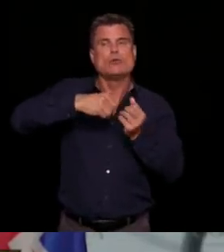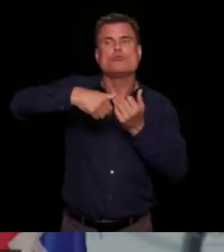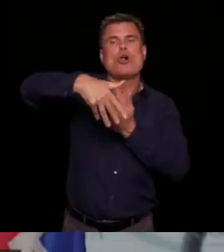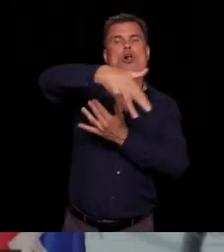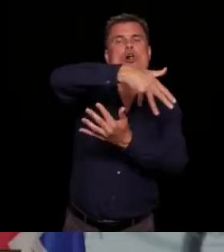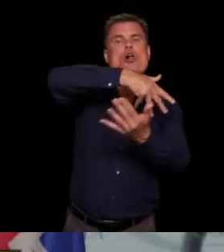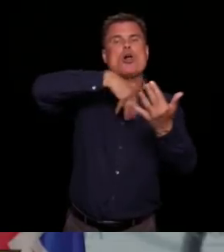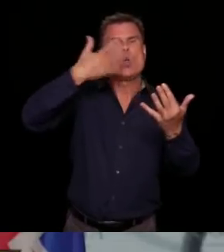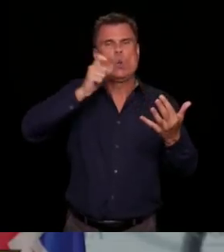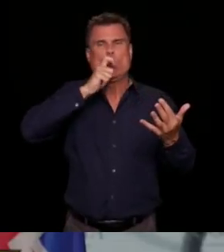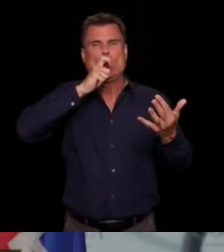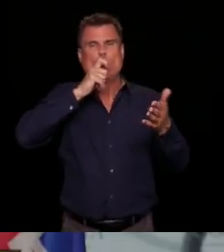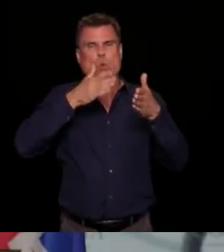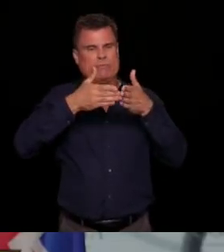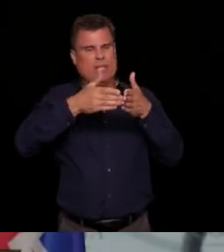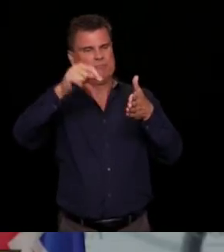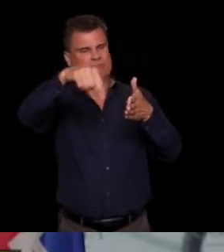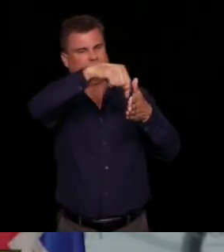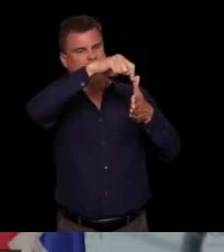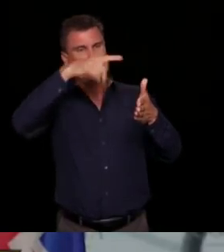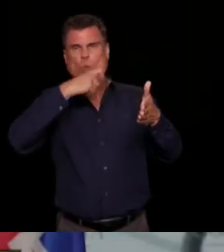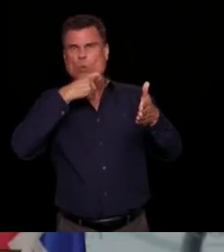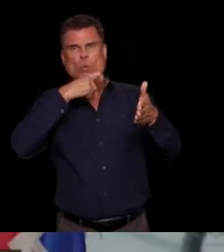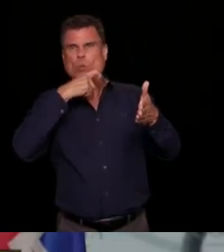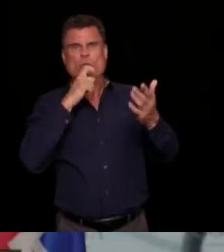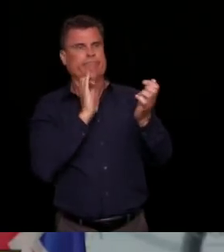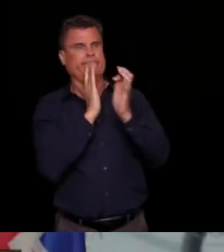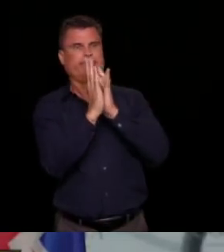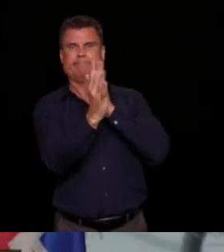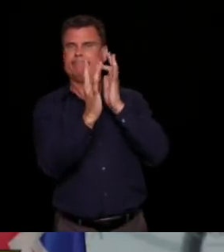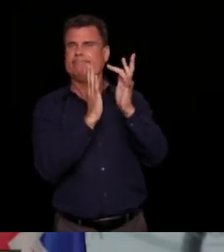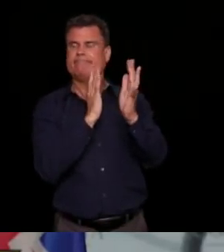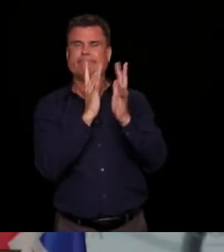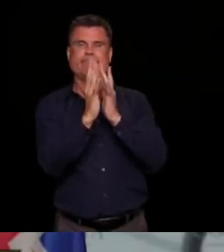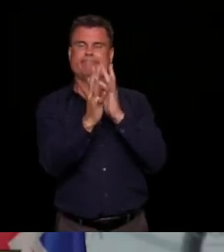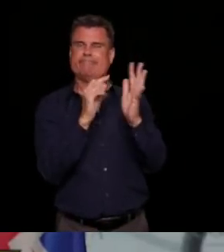know and with whom you may not be able to keep